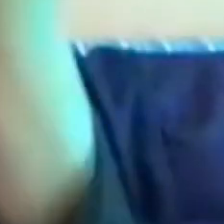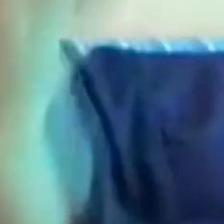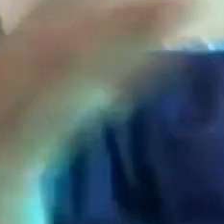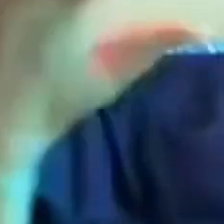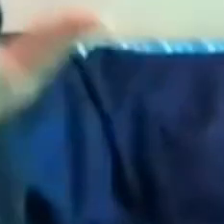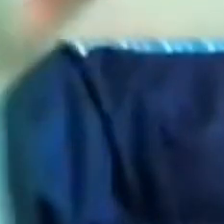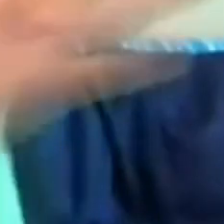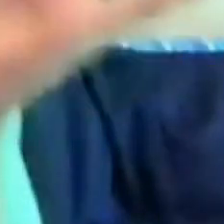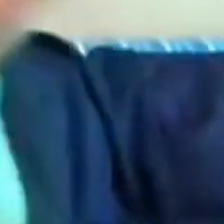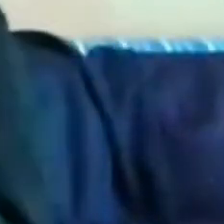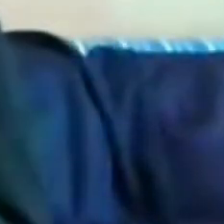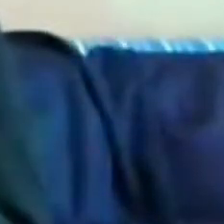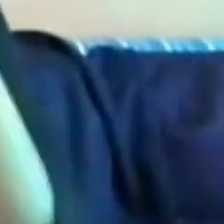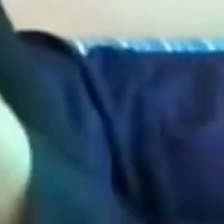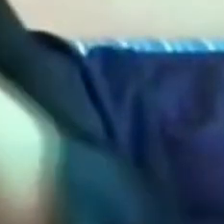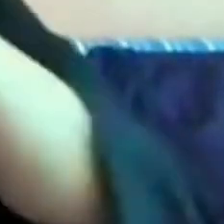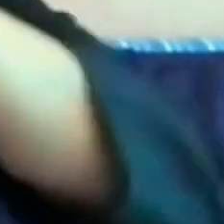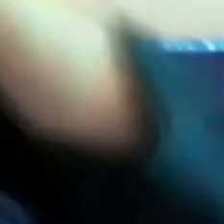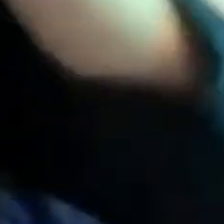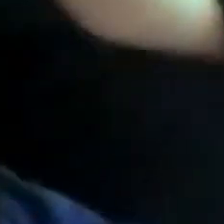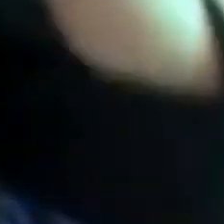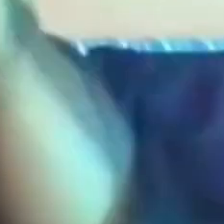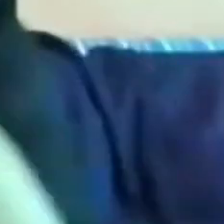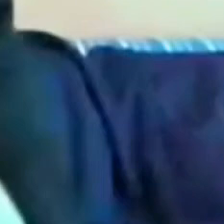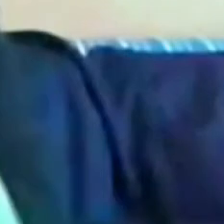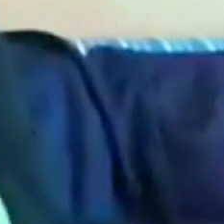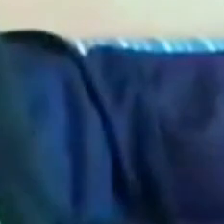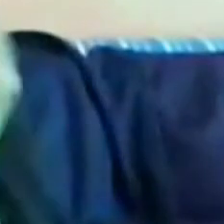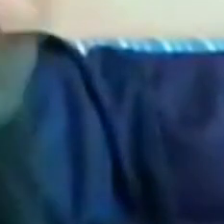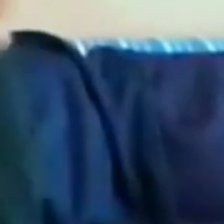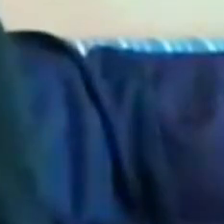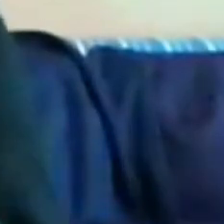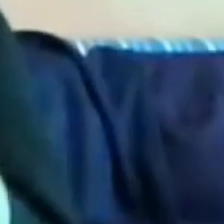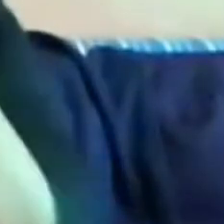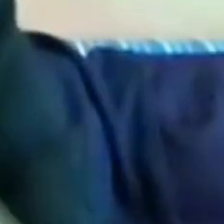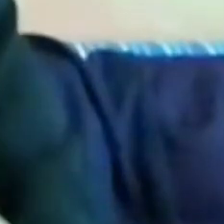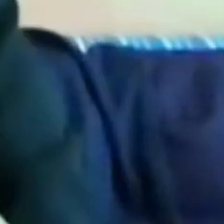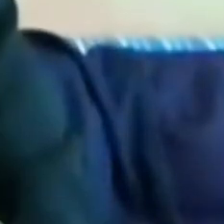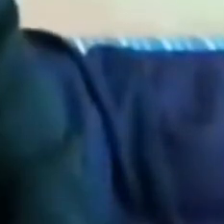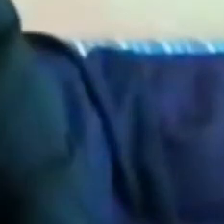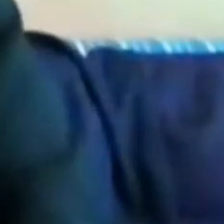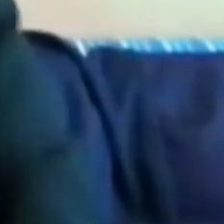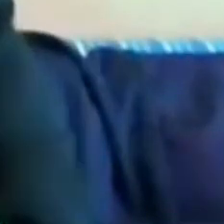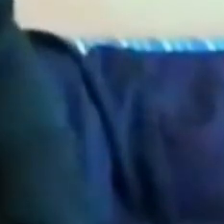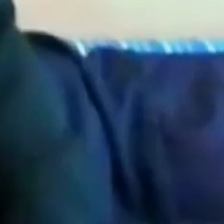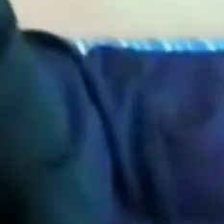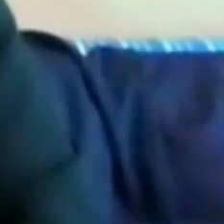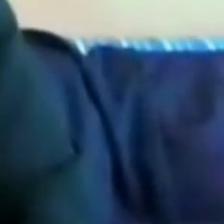how successful is that? And if we weigh such programs against the rates of